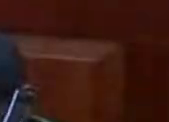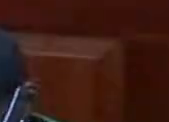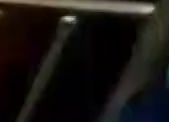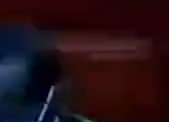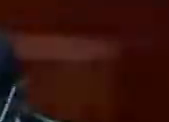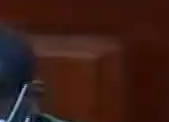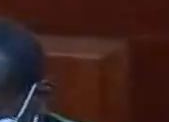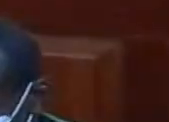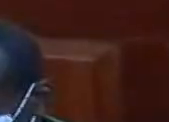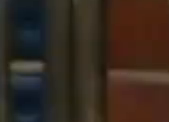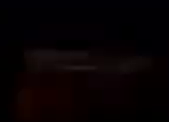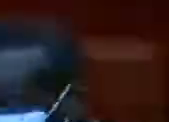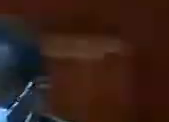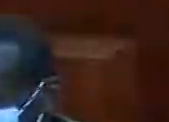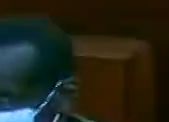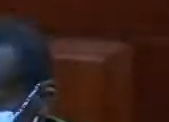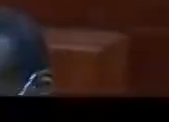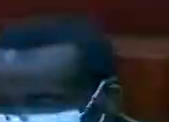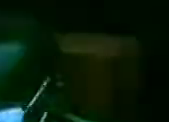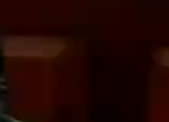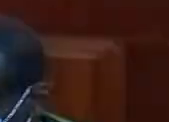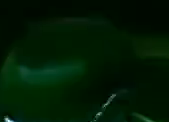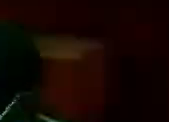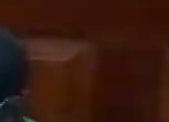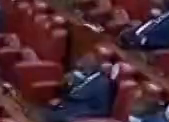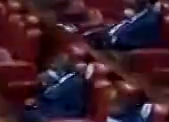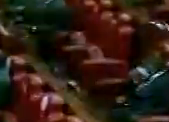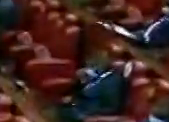and Mauritius. Question to be put.